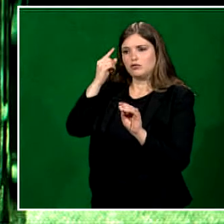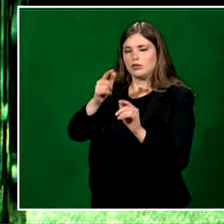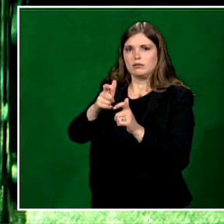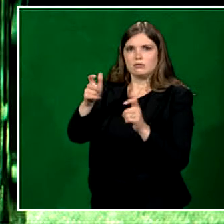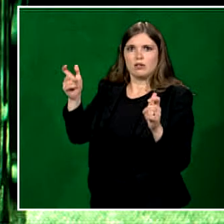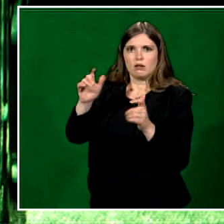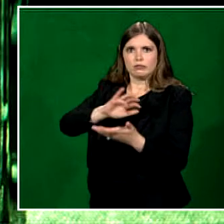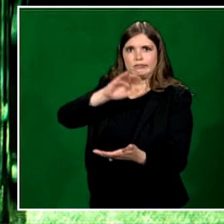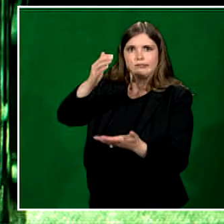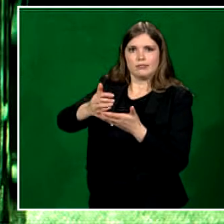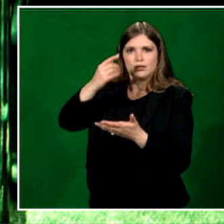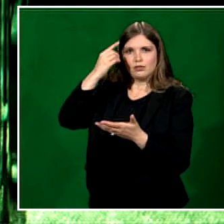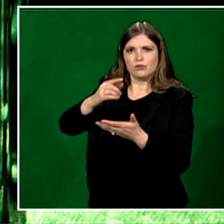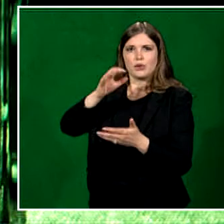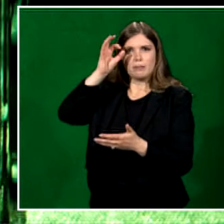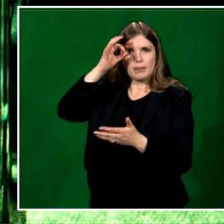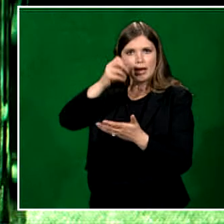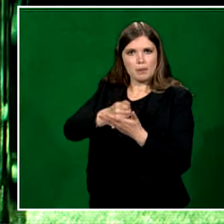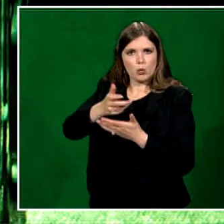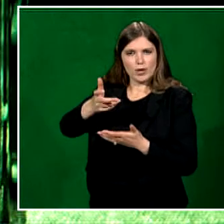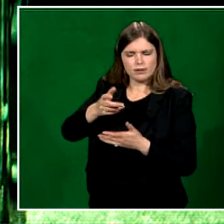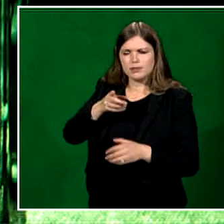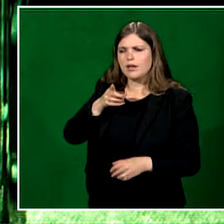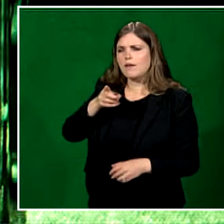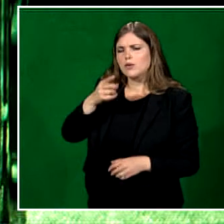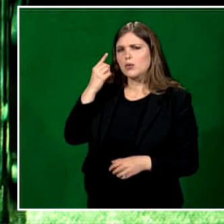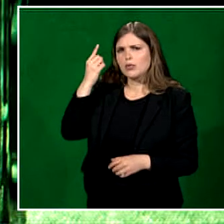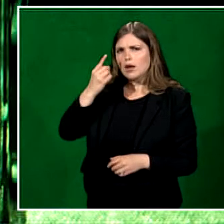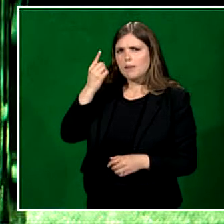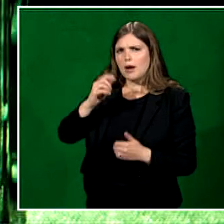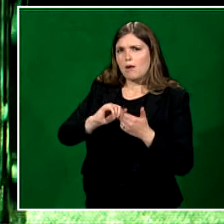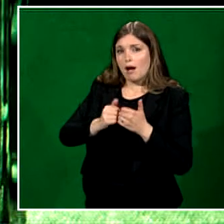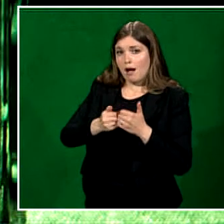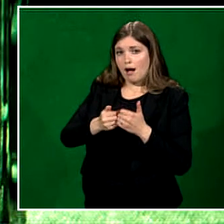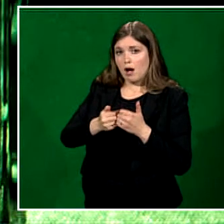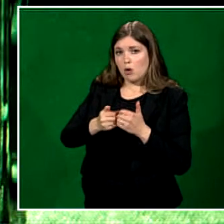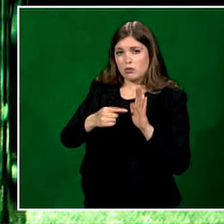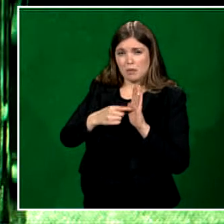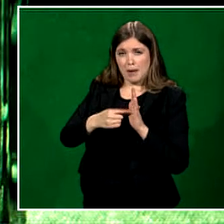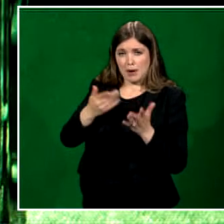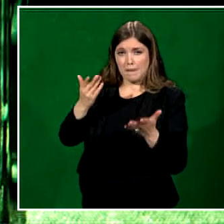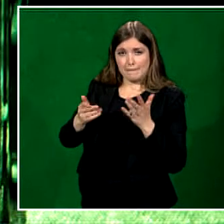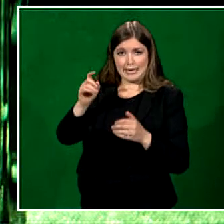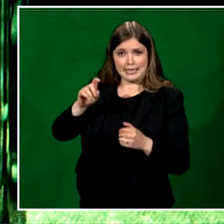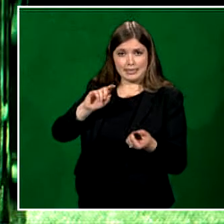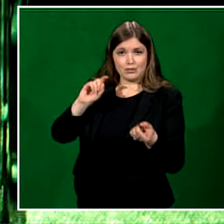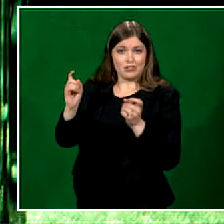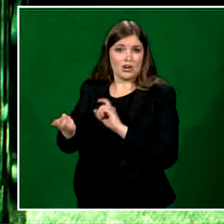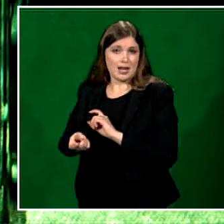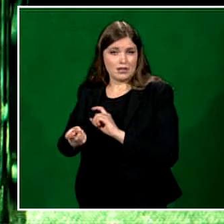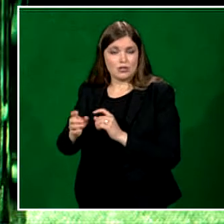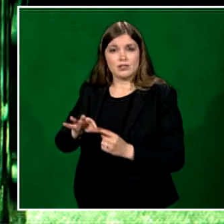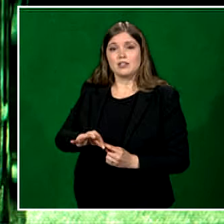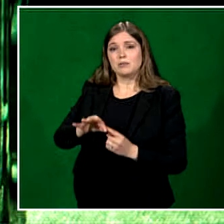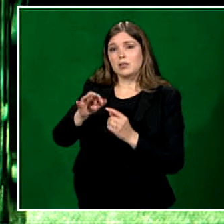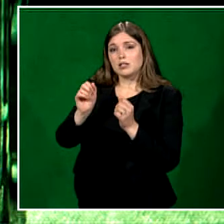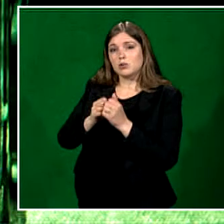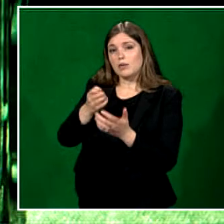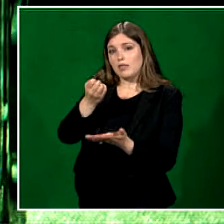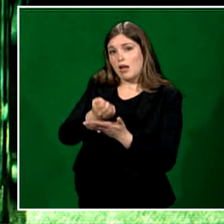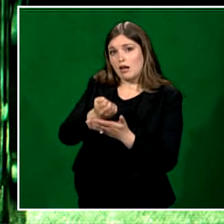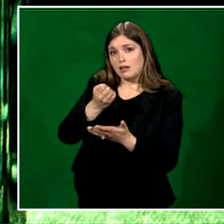here. Have you thought about how your model needs to change, especially on the economic side,